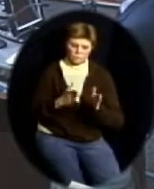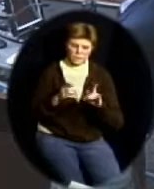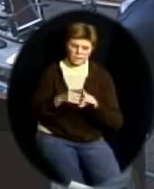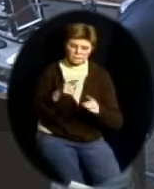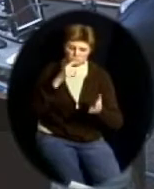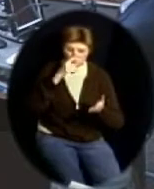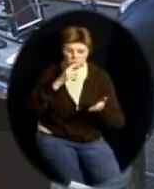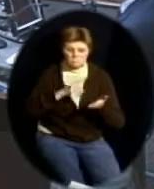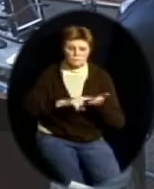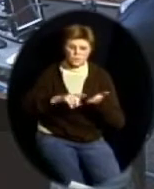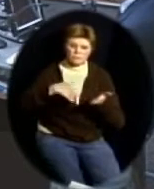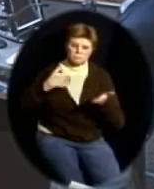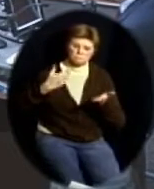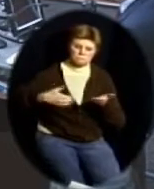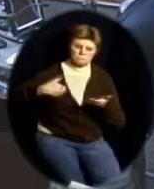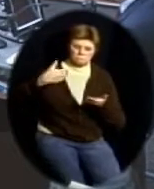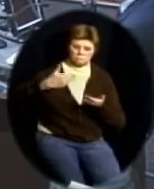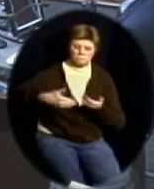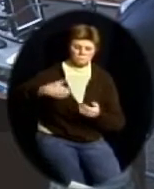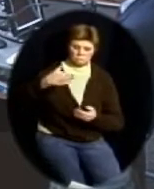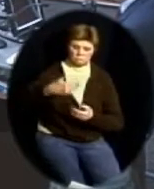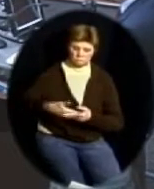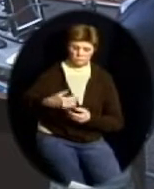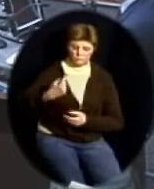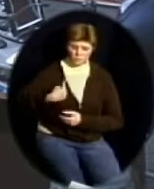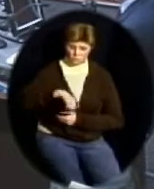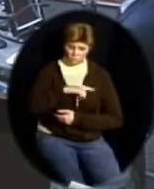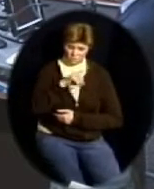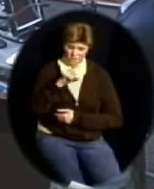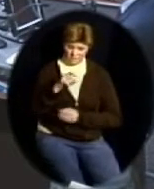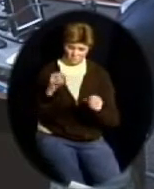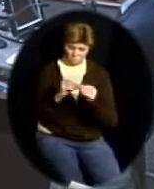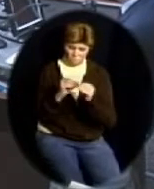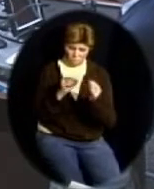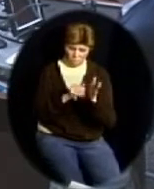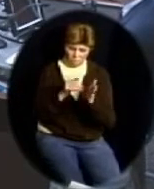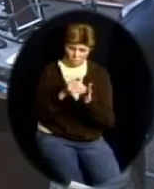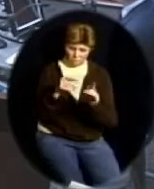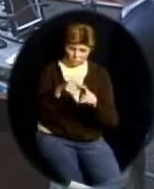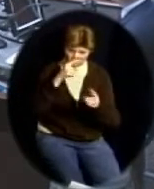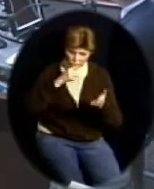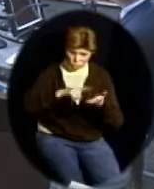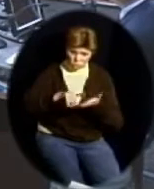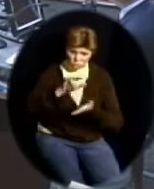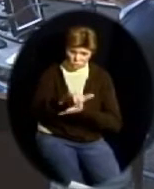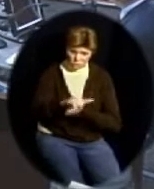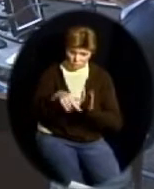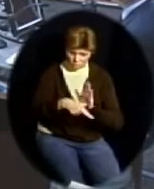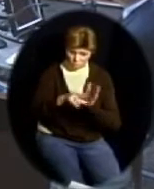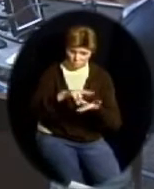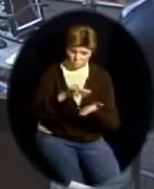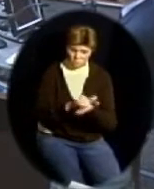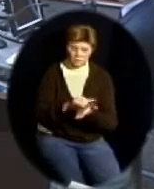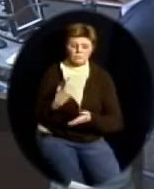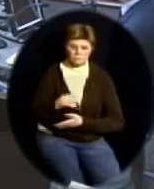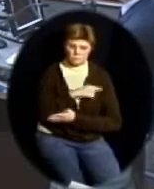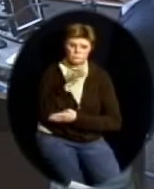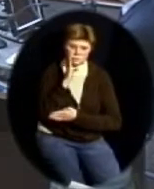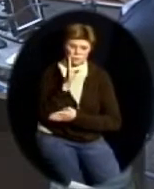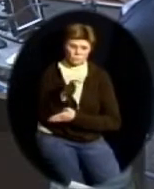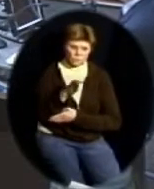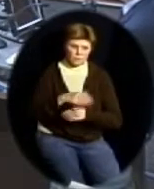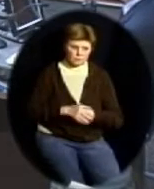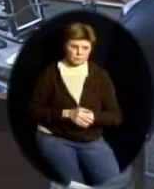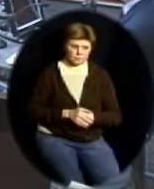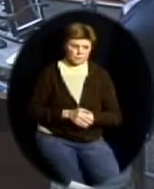clarifying questions. So, and if we need it more frequently, we can do that as well. Yeah, because this is a great document, and particularly I'd like to see us spend time this